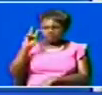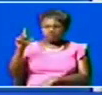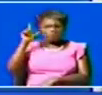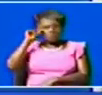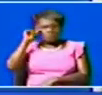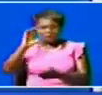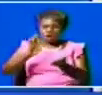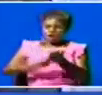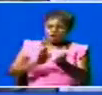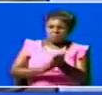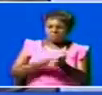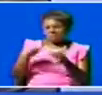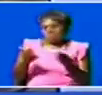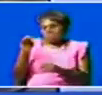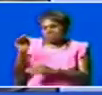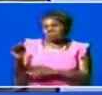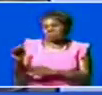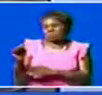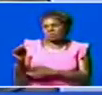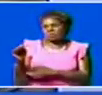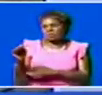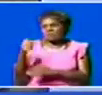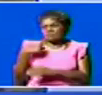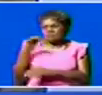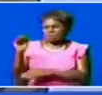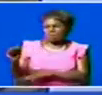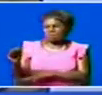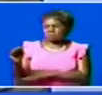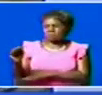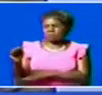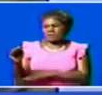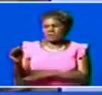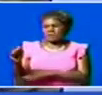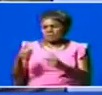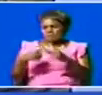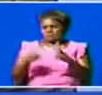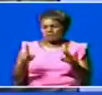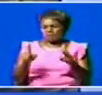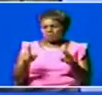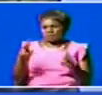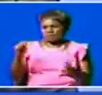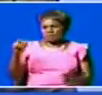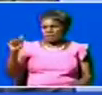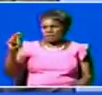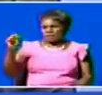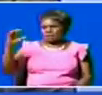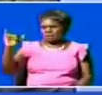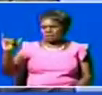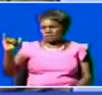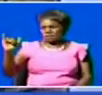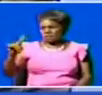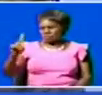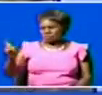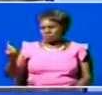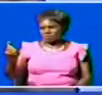tweet, maybe leave a comment or ask a question, pose a question to you. I'm going to pose some of the questions to you. Let me start with Nancy Okuta. Actually, this is not a